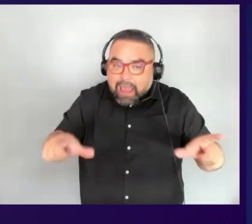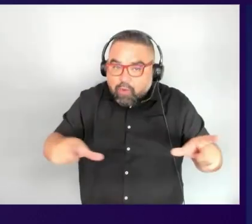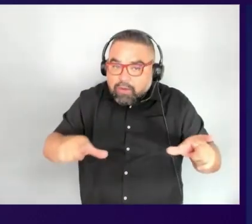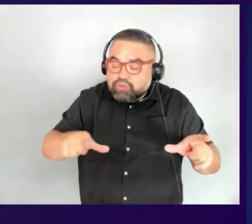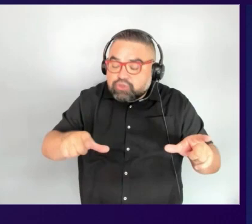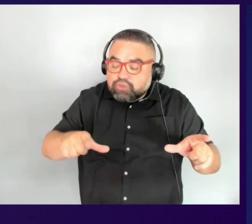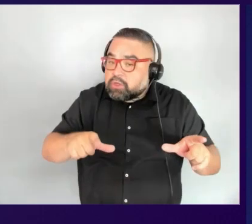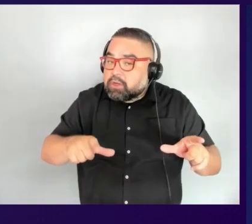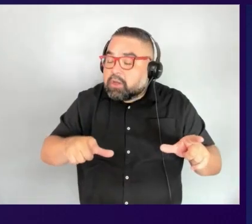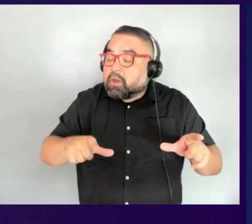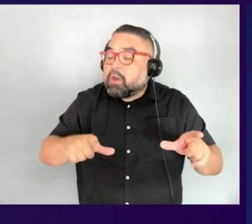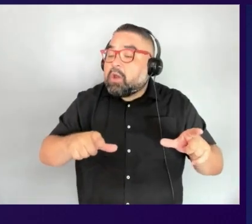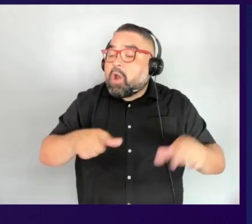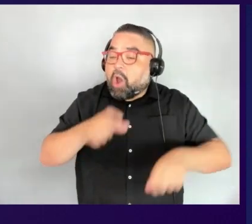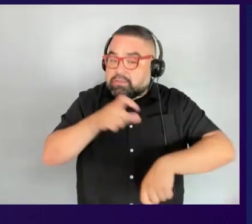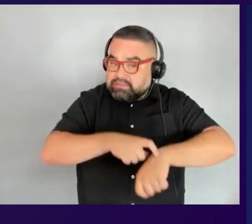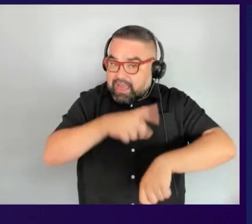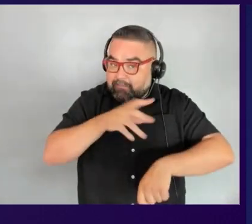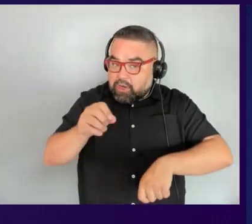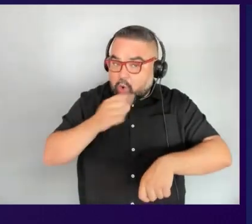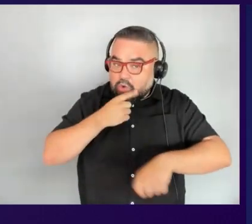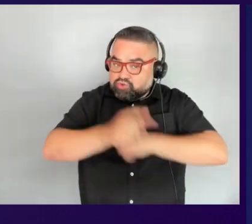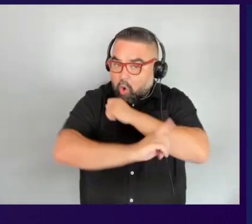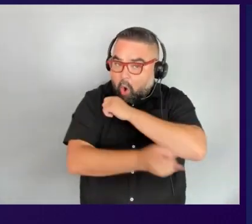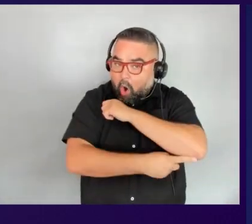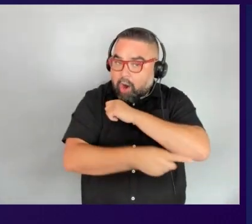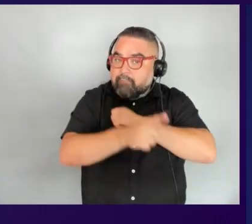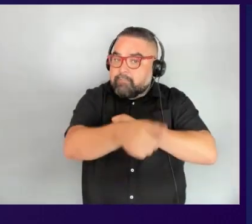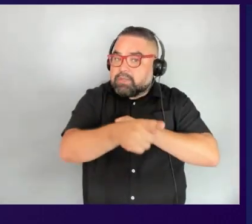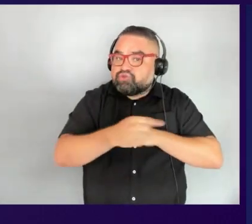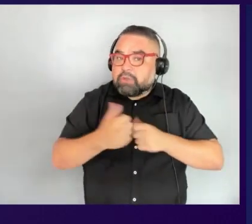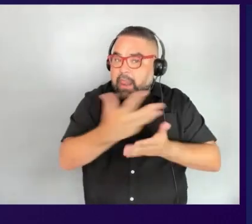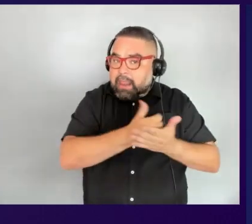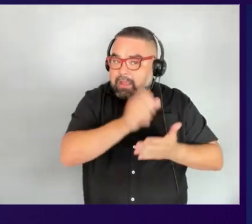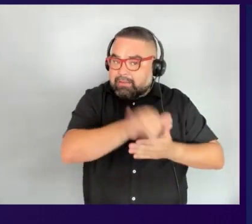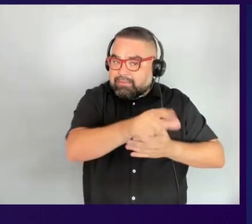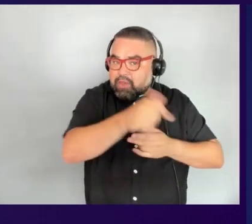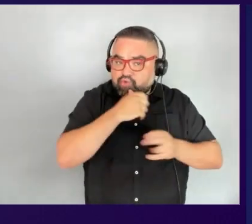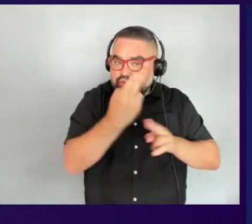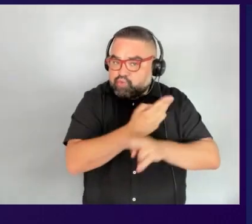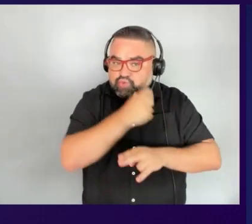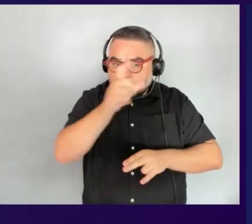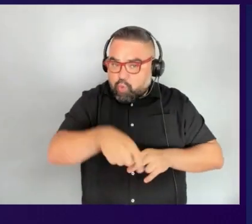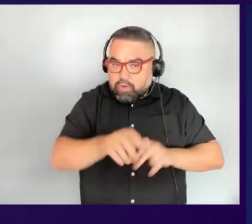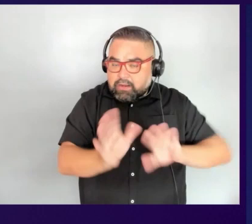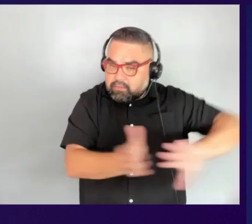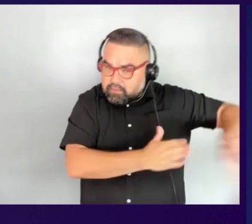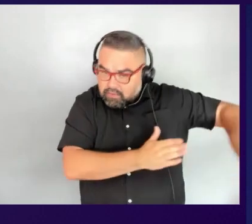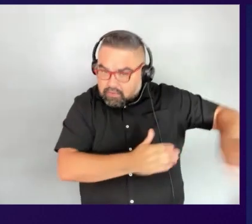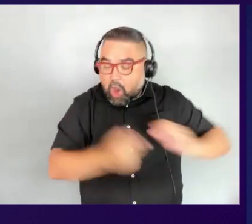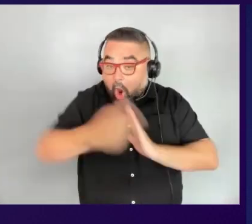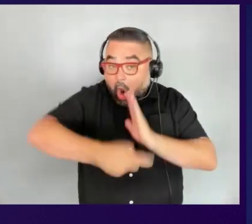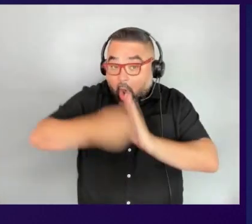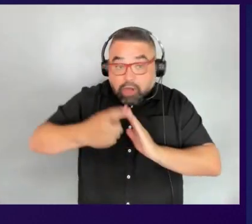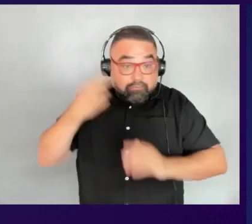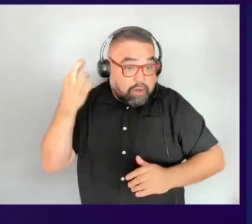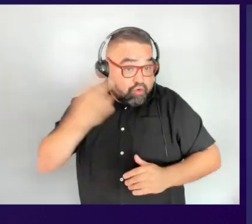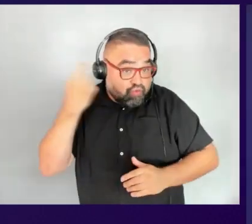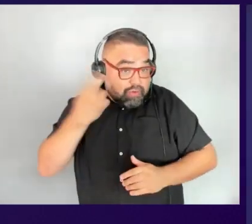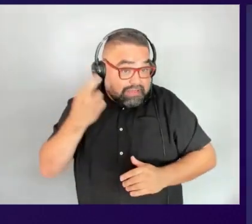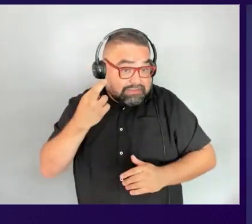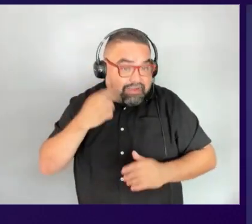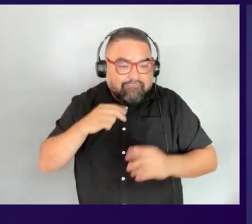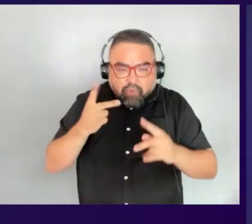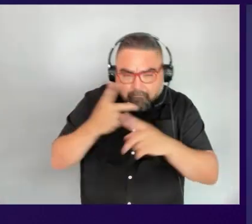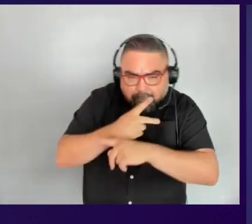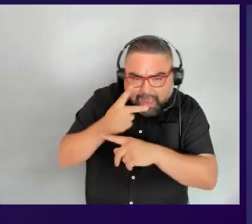those guarantees. And third, we make use of automated reasoning. Engineers across S3 use automated reasoning to mathematically define the behavior